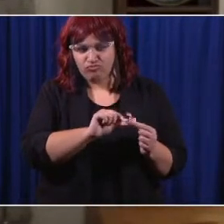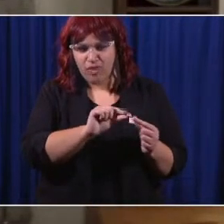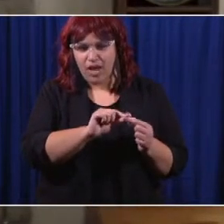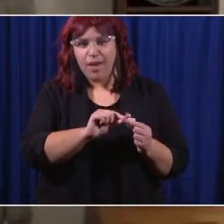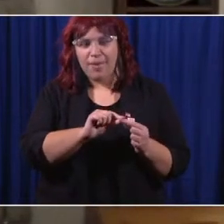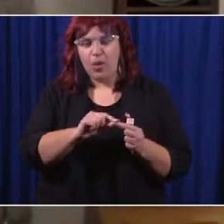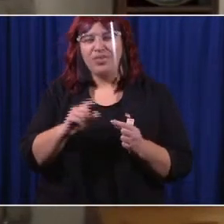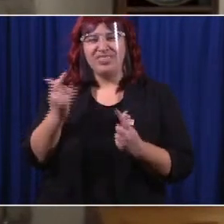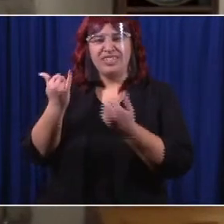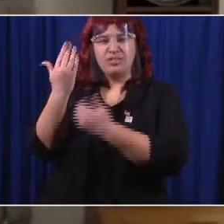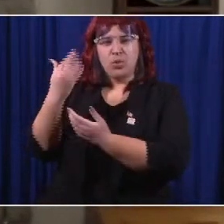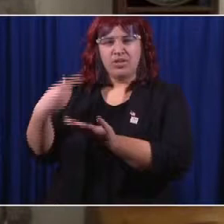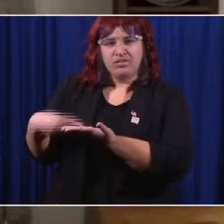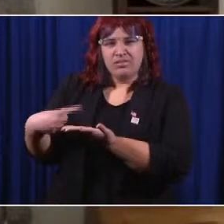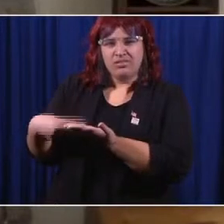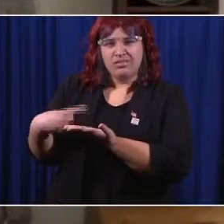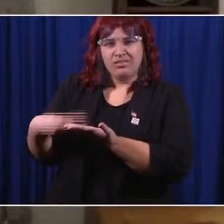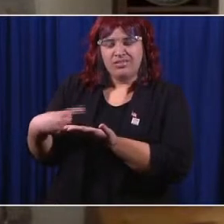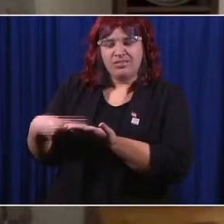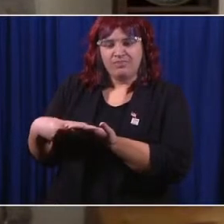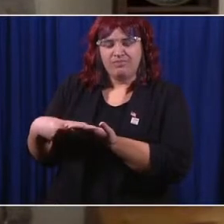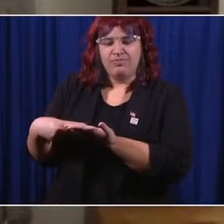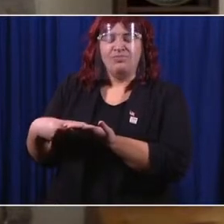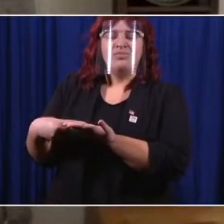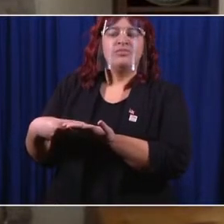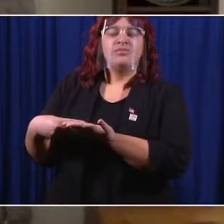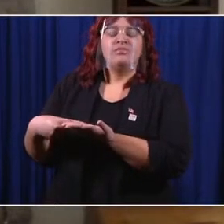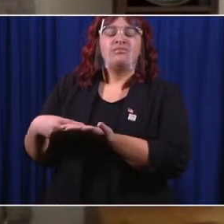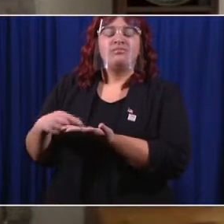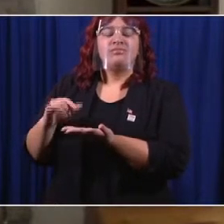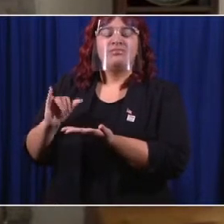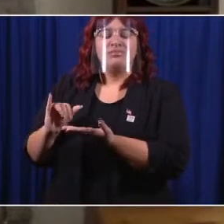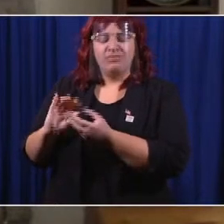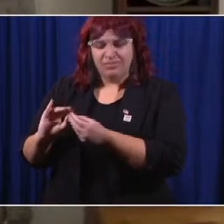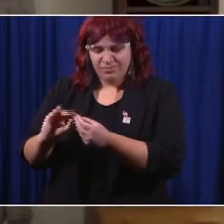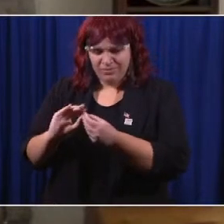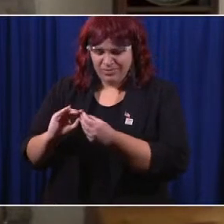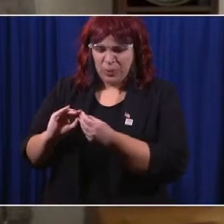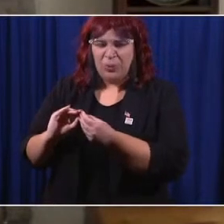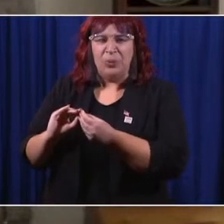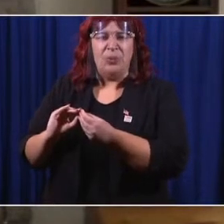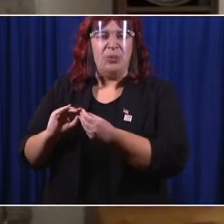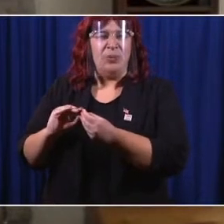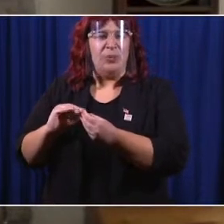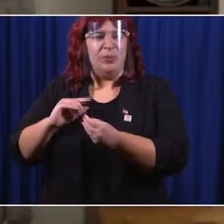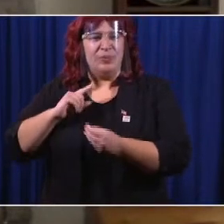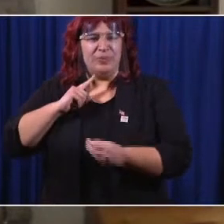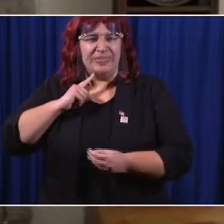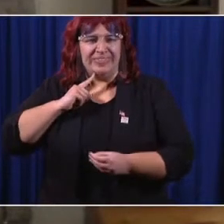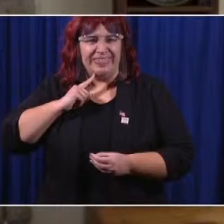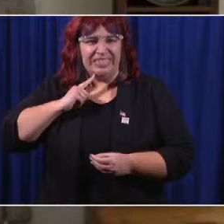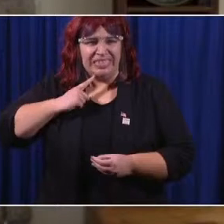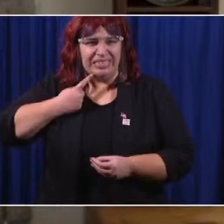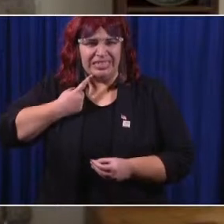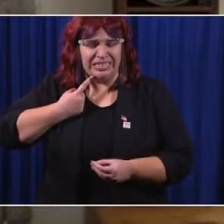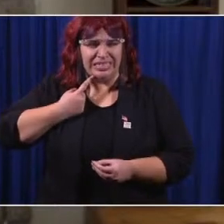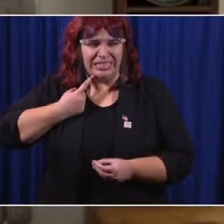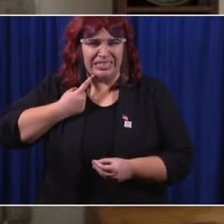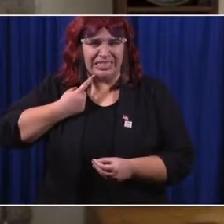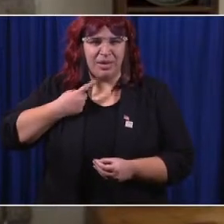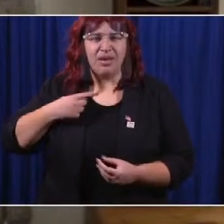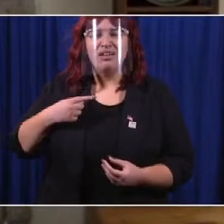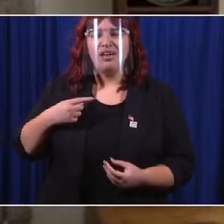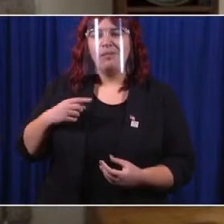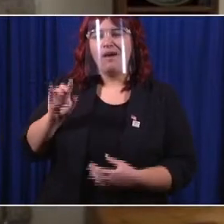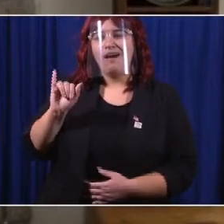this morning, but some serious concern in regard to what's happening in regard to ICUs, and he'll fill